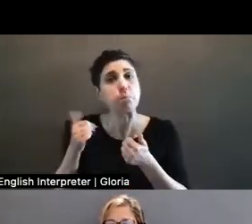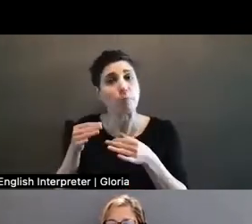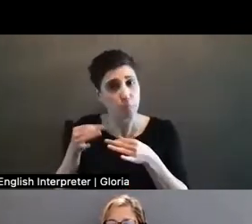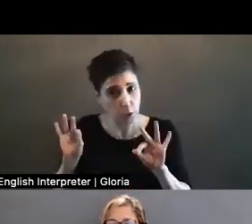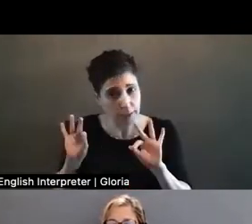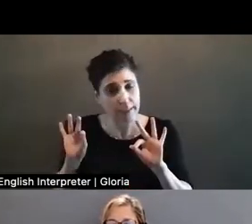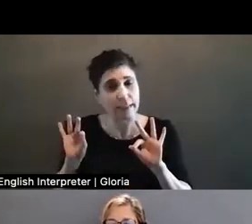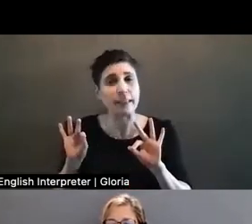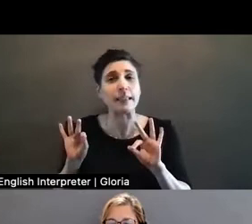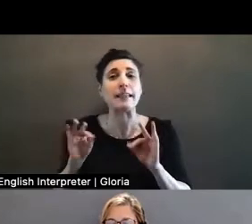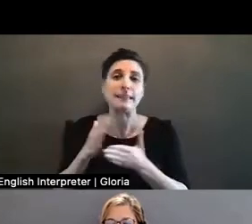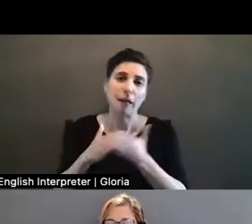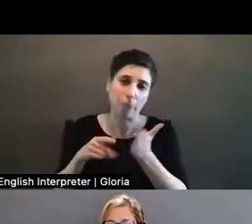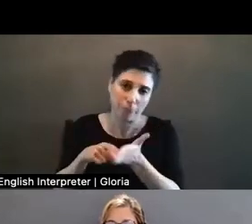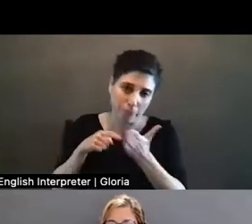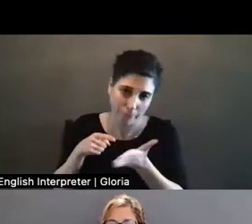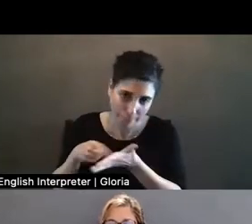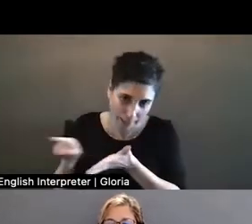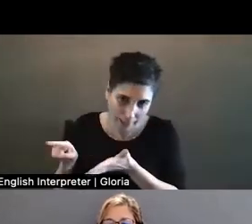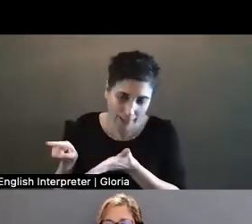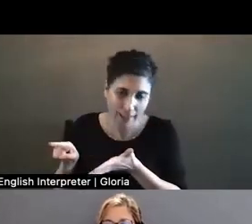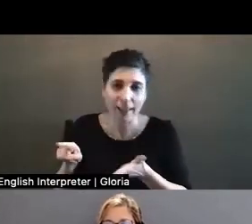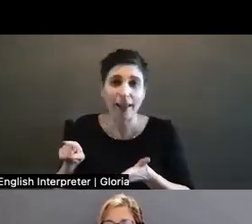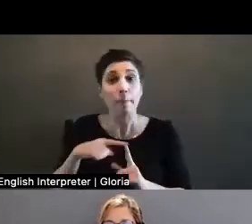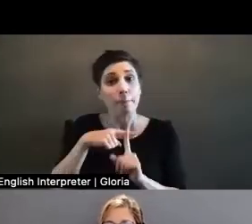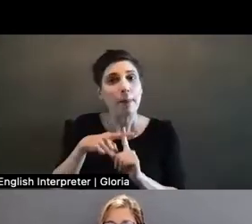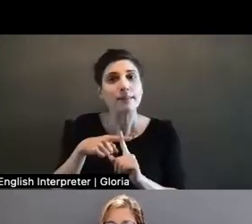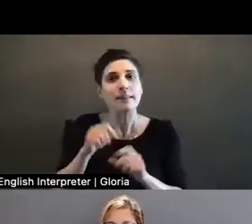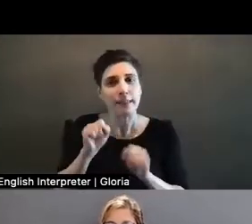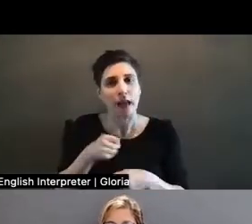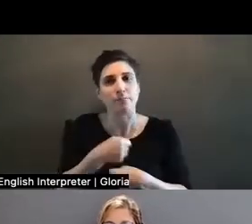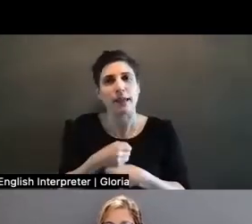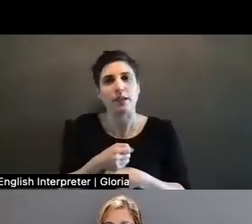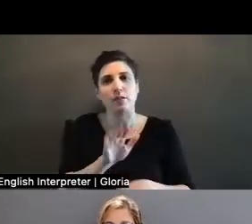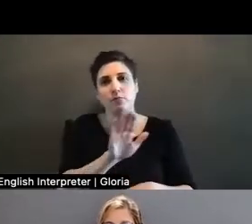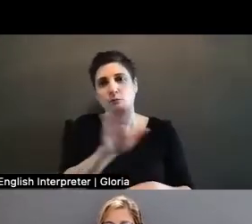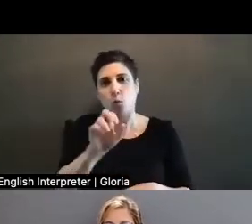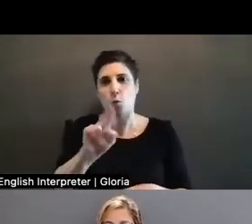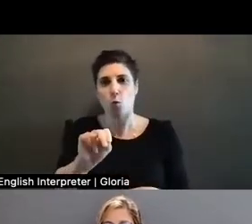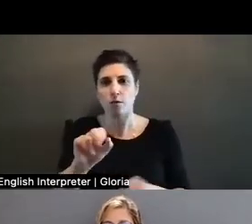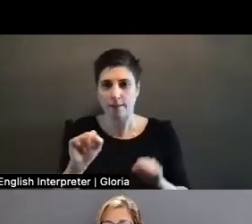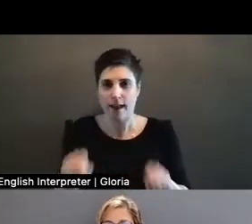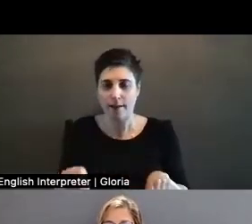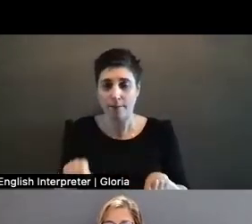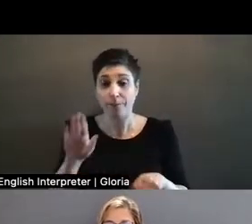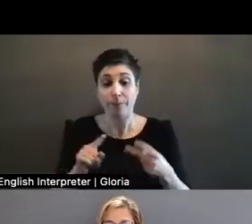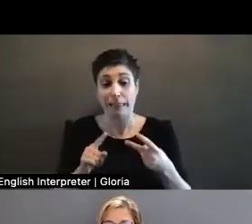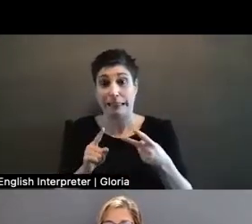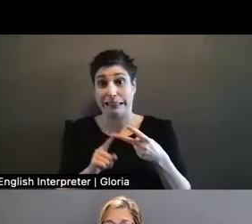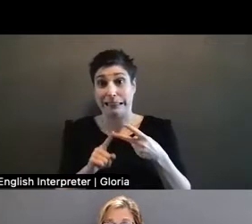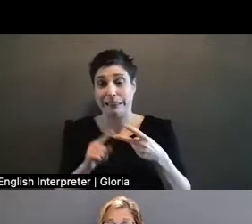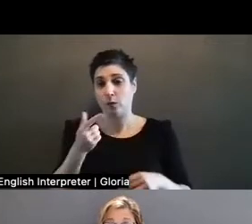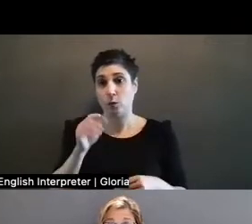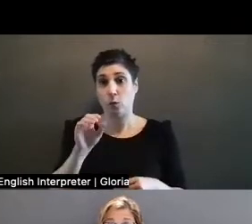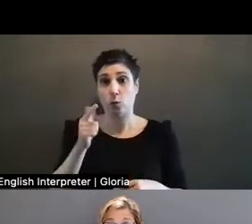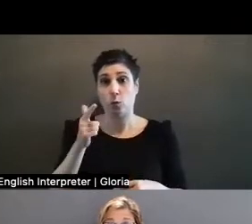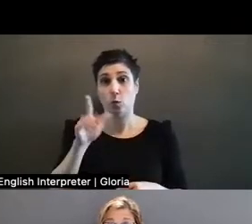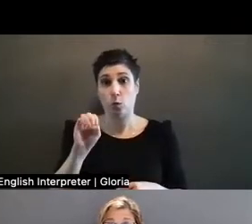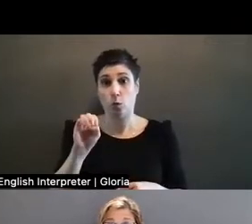and not have to spend any money. With the Google Jamboard, I highly